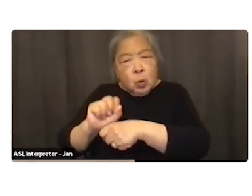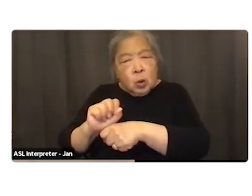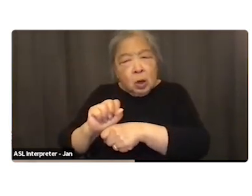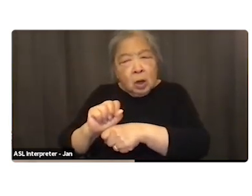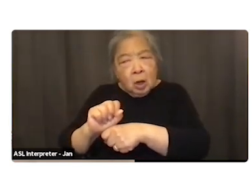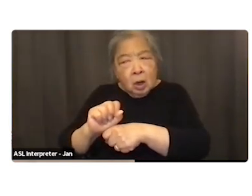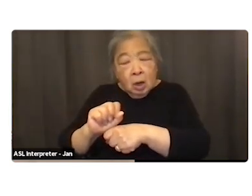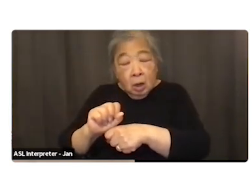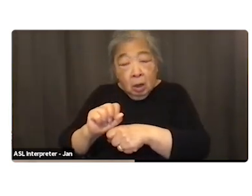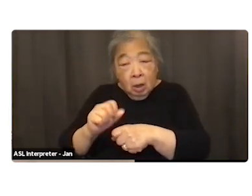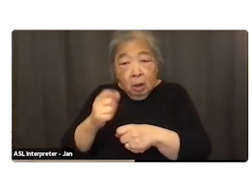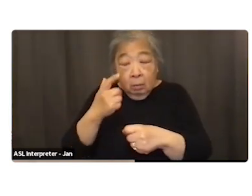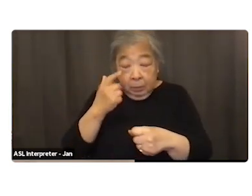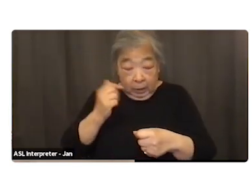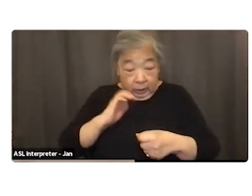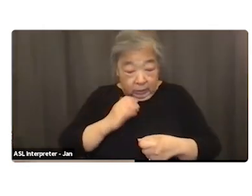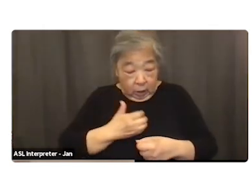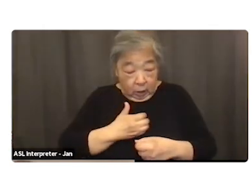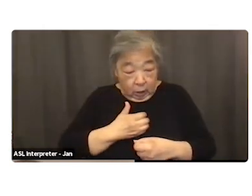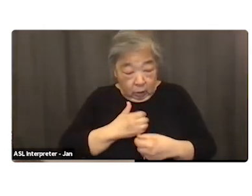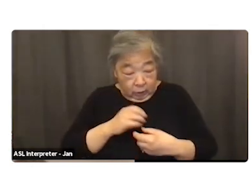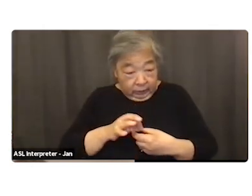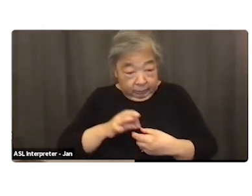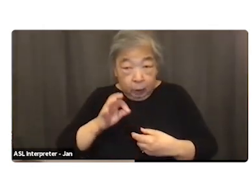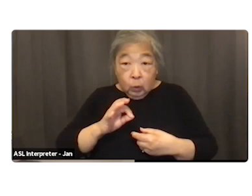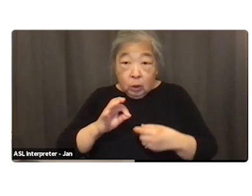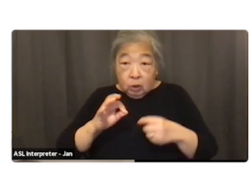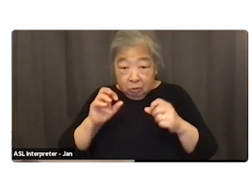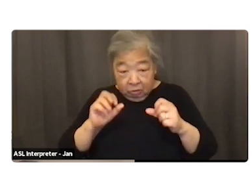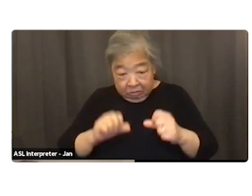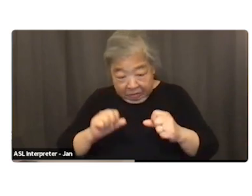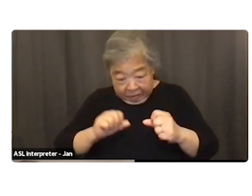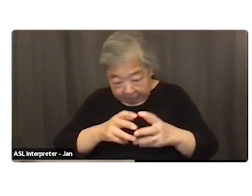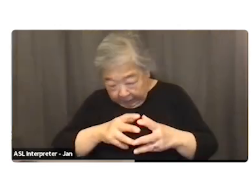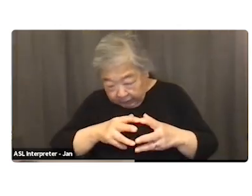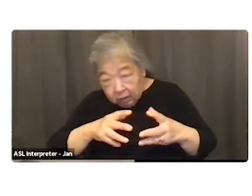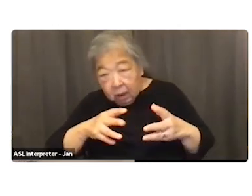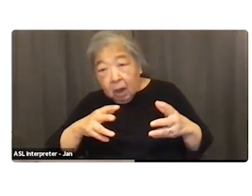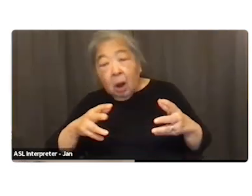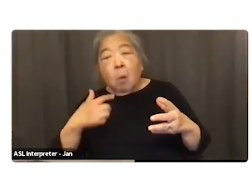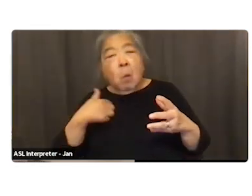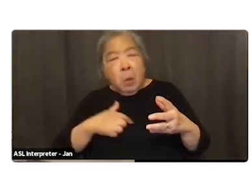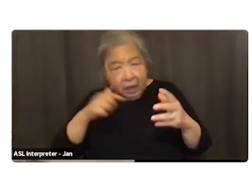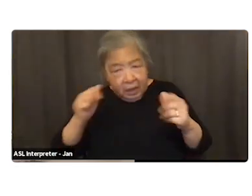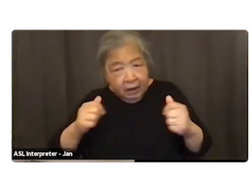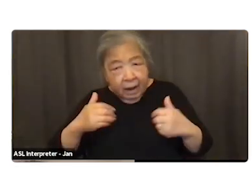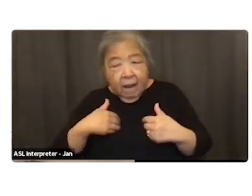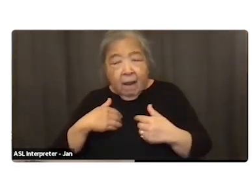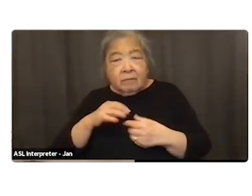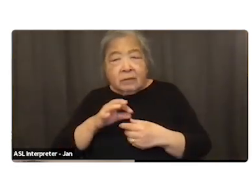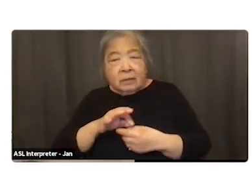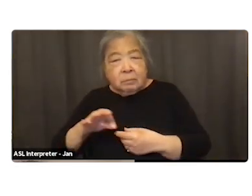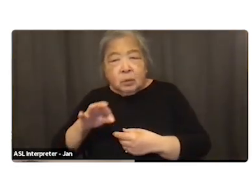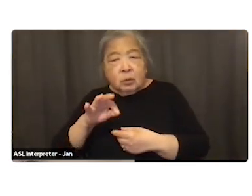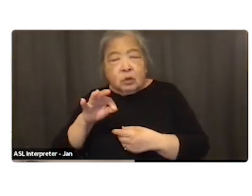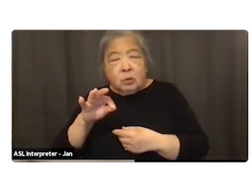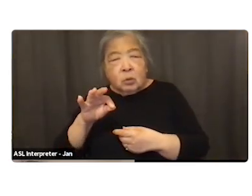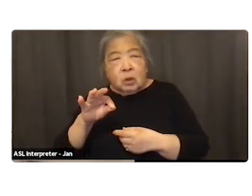in deepening our spiritual capacity, it allows us to be able to have that spiritual